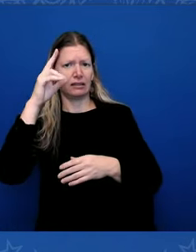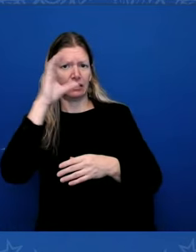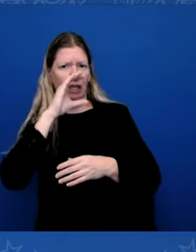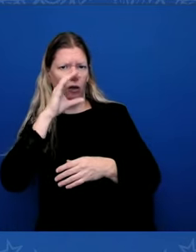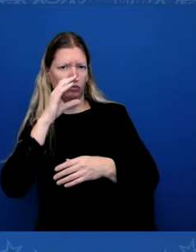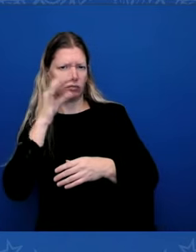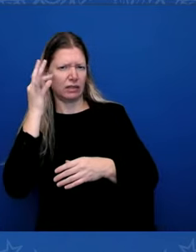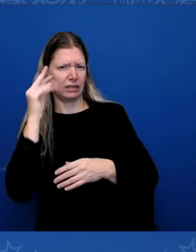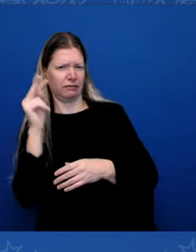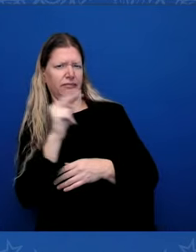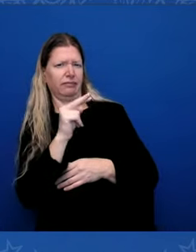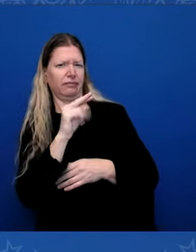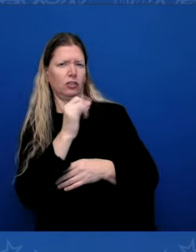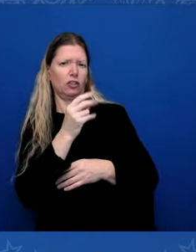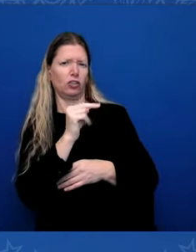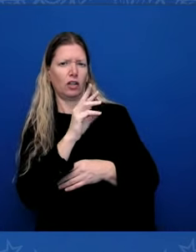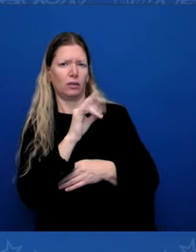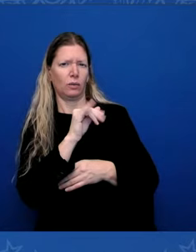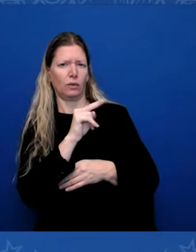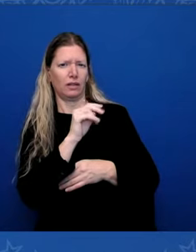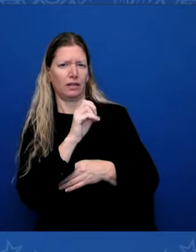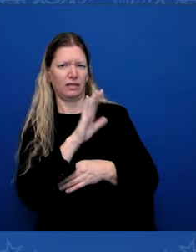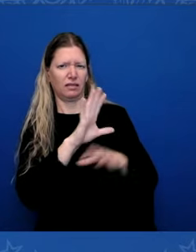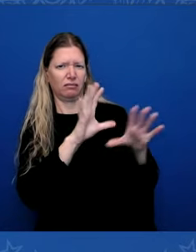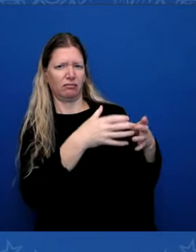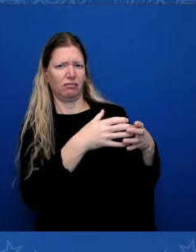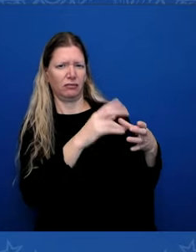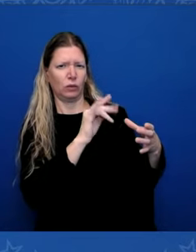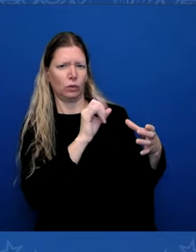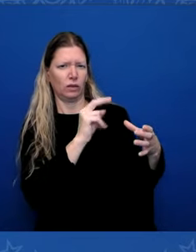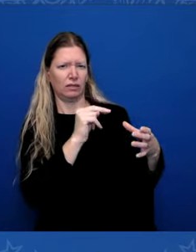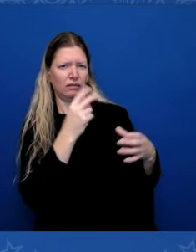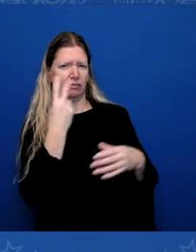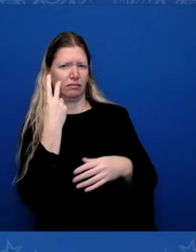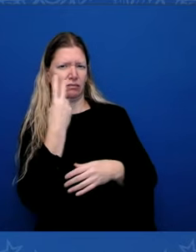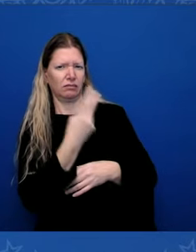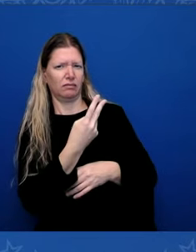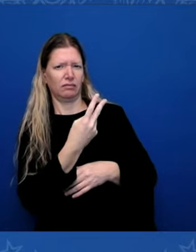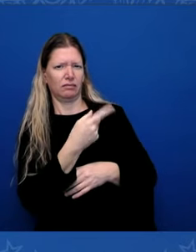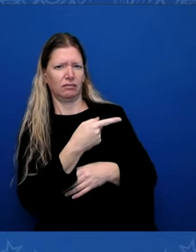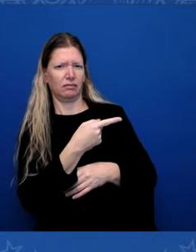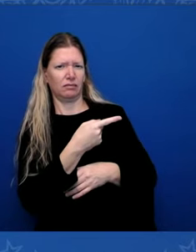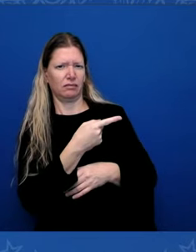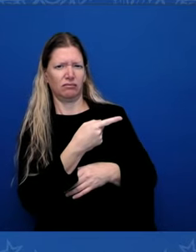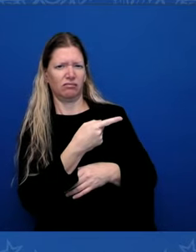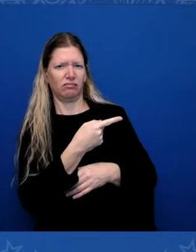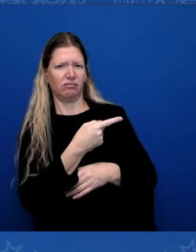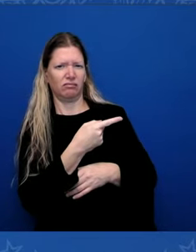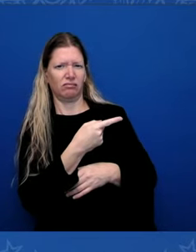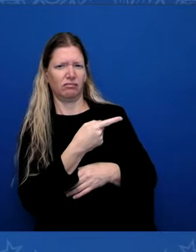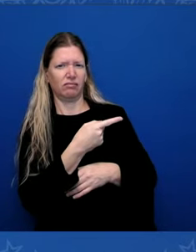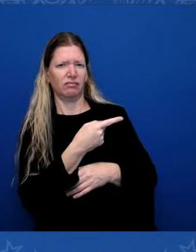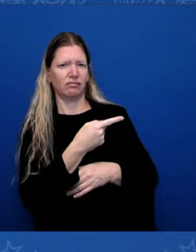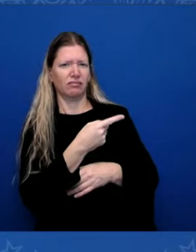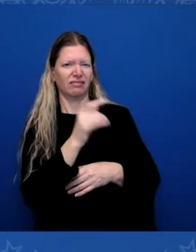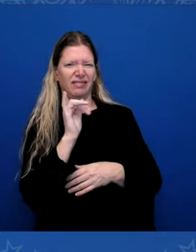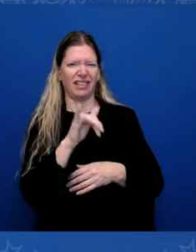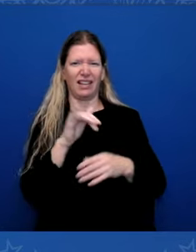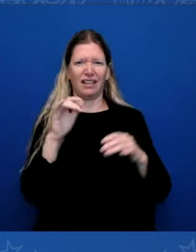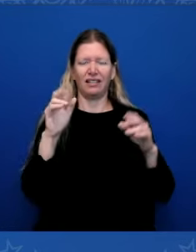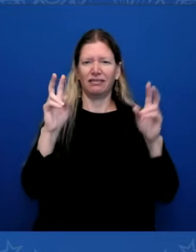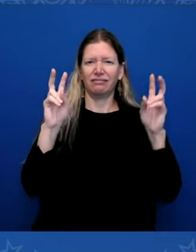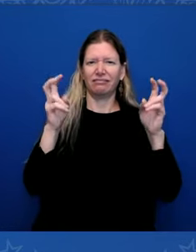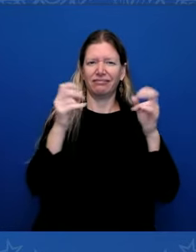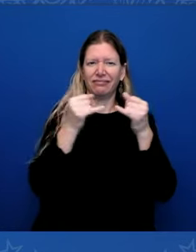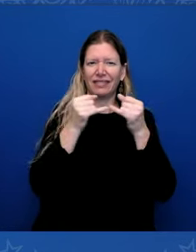lion dog-faced pony soldier." Well, there's a lot of lion dog-faced pony soldiers out there about global warming, but